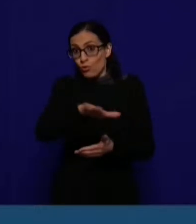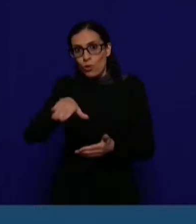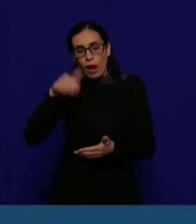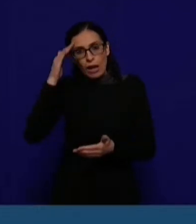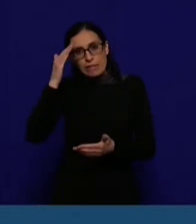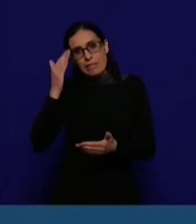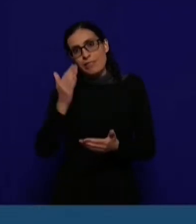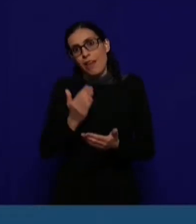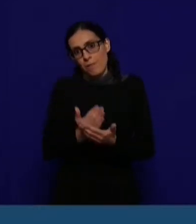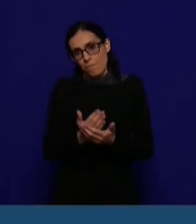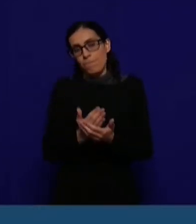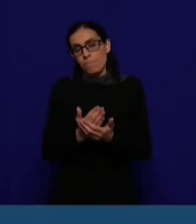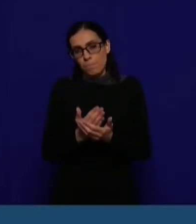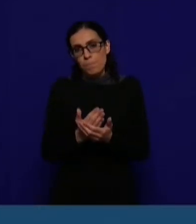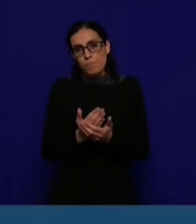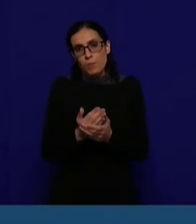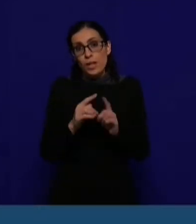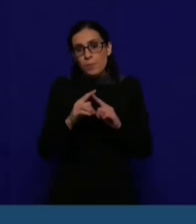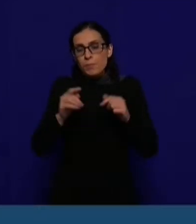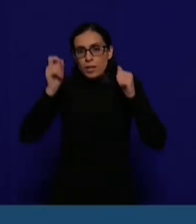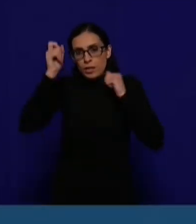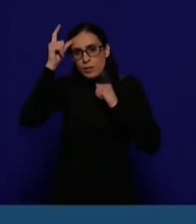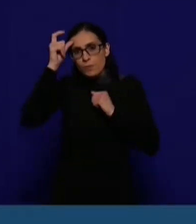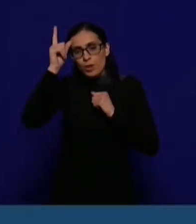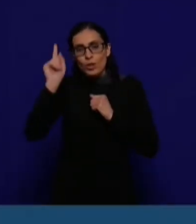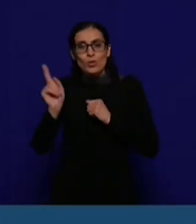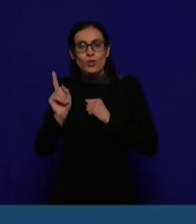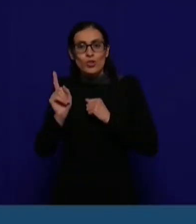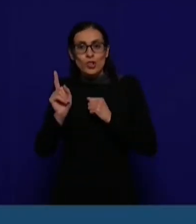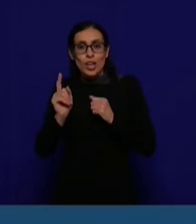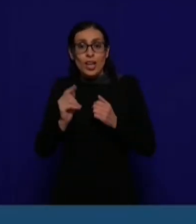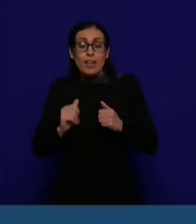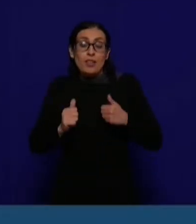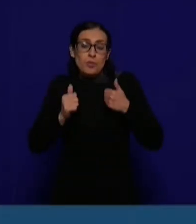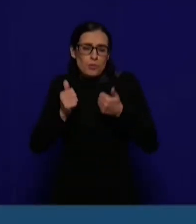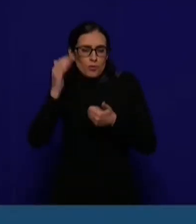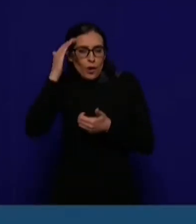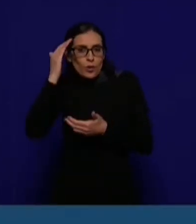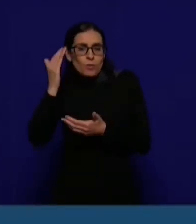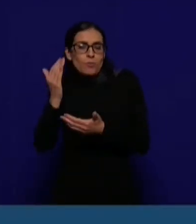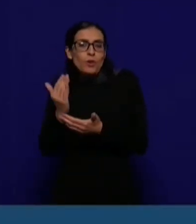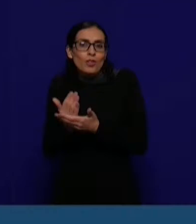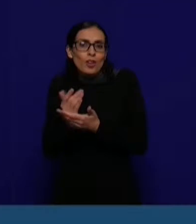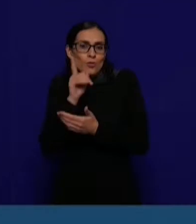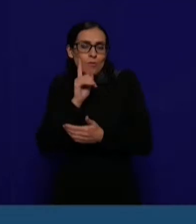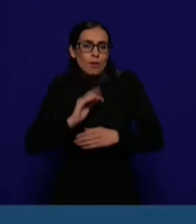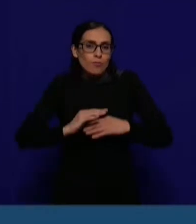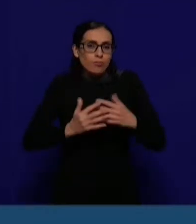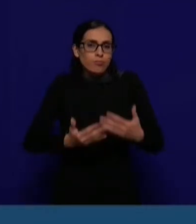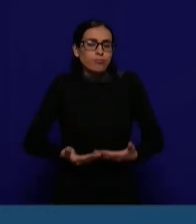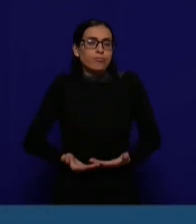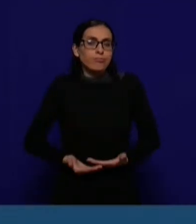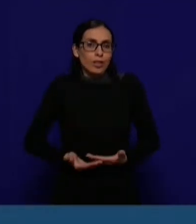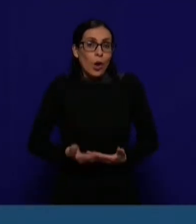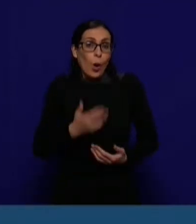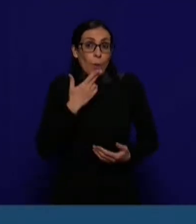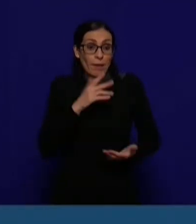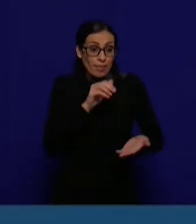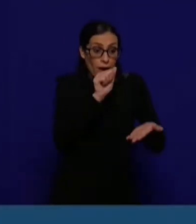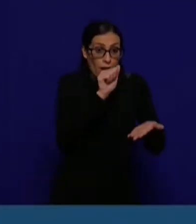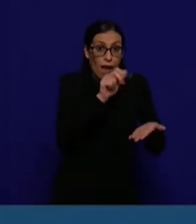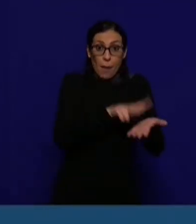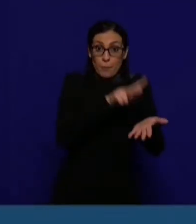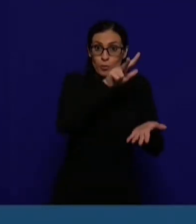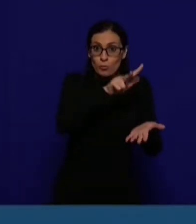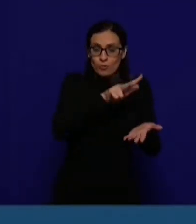Però niftakru wkoll li aħna dejjem qegħdin kemm nistgħu nipproteġu lin nisa pregnant u allura meta din tkun approvata wkoll hemmhekk, allura